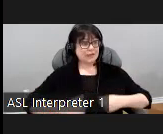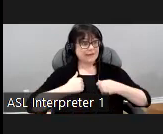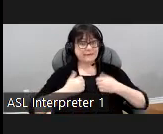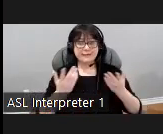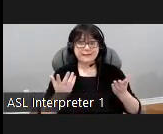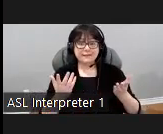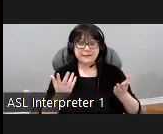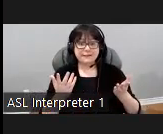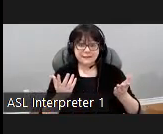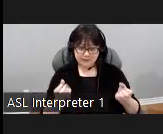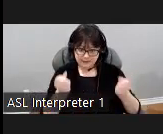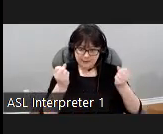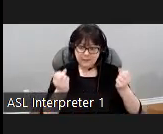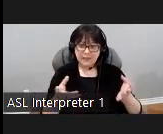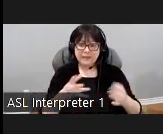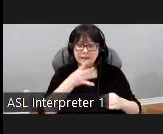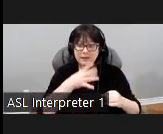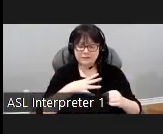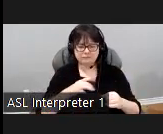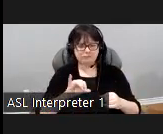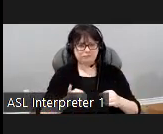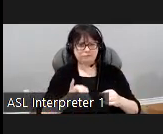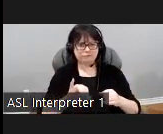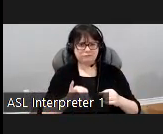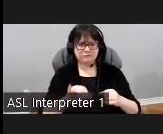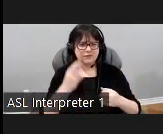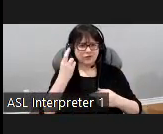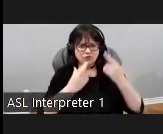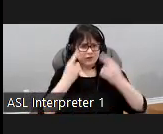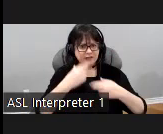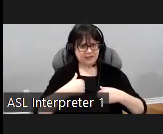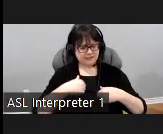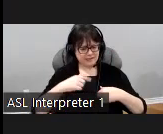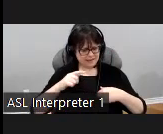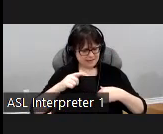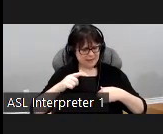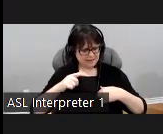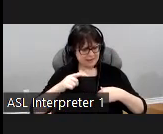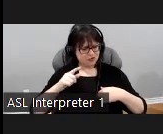their experiences are worthy of attention or services.